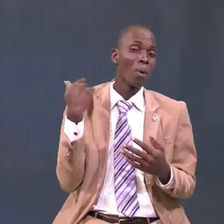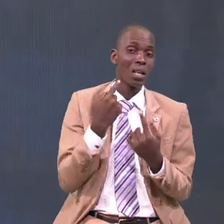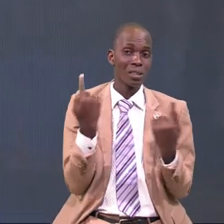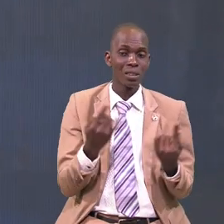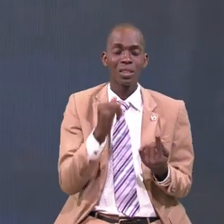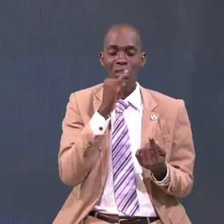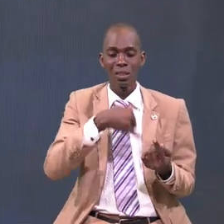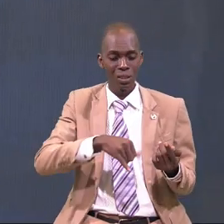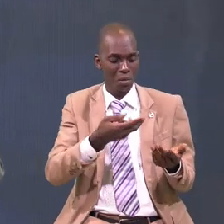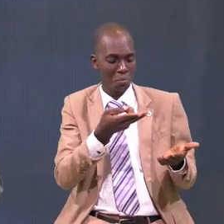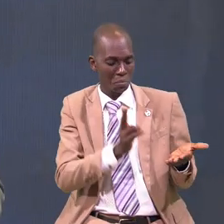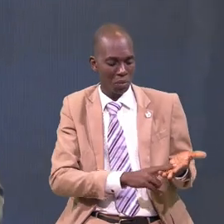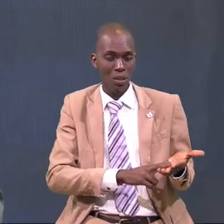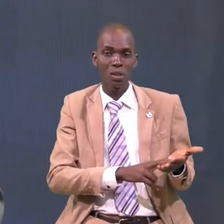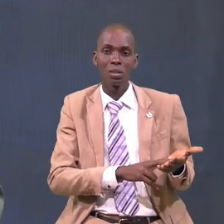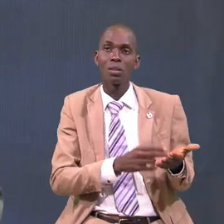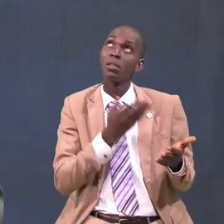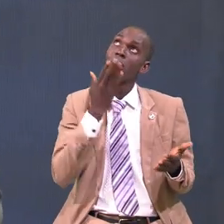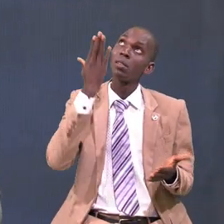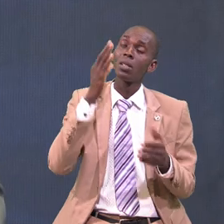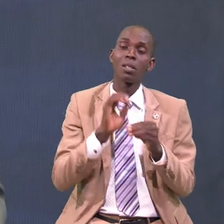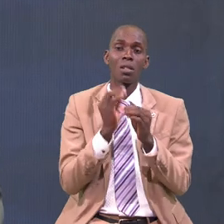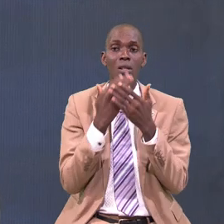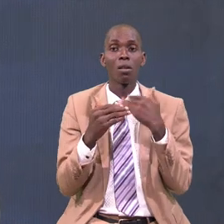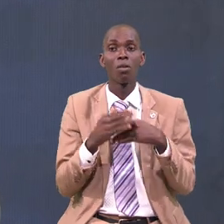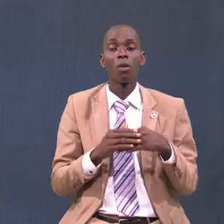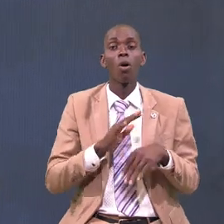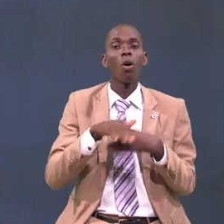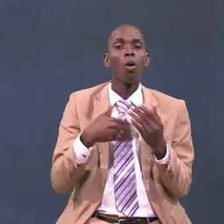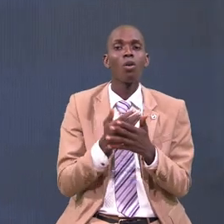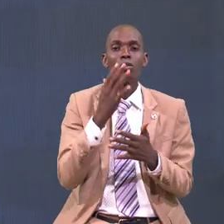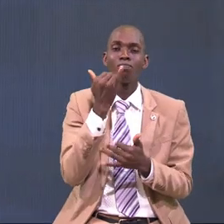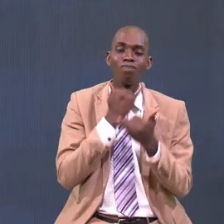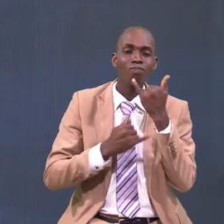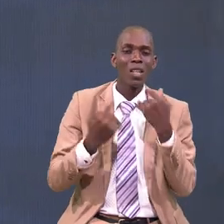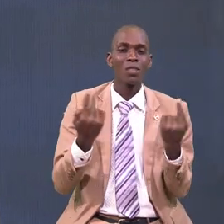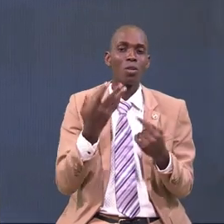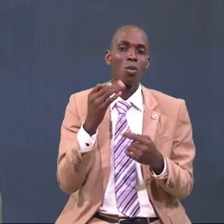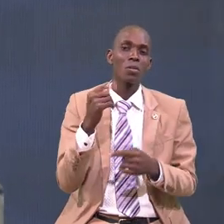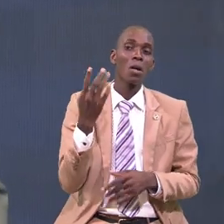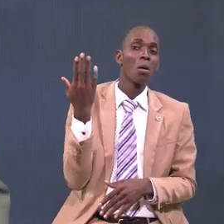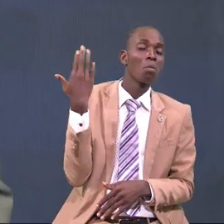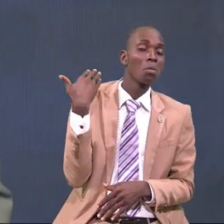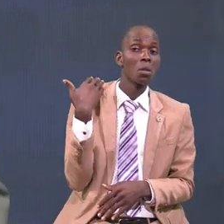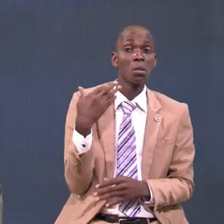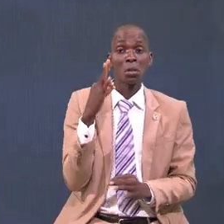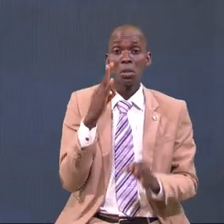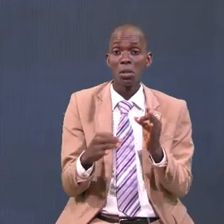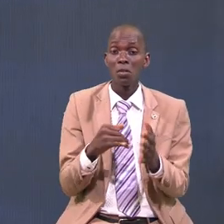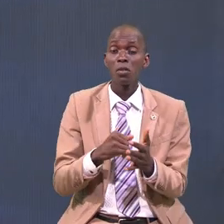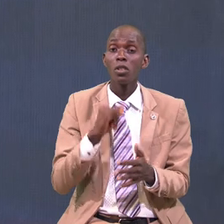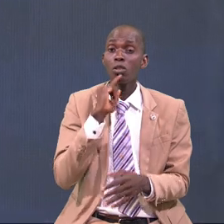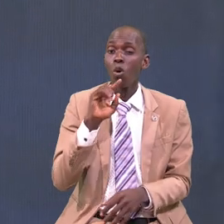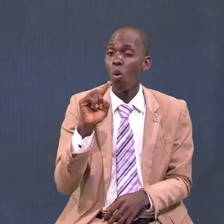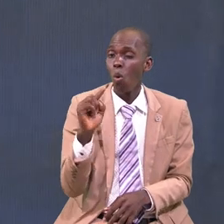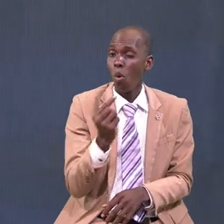God. Those sins of your past, even if it is only one sin you have